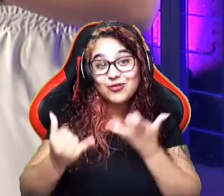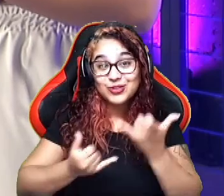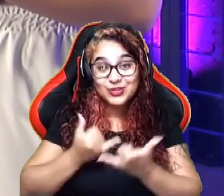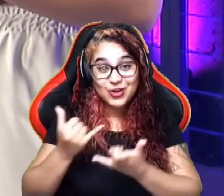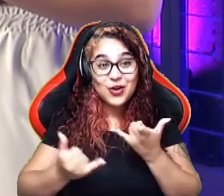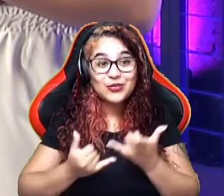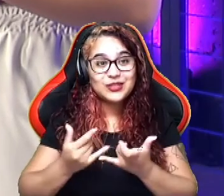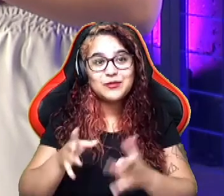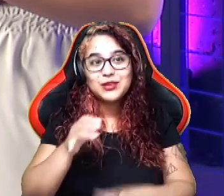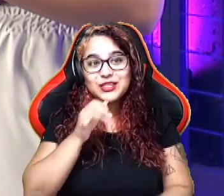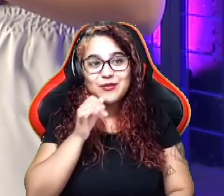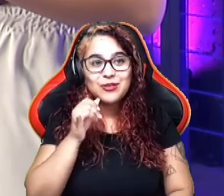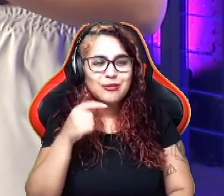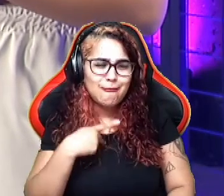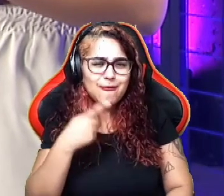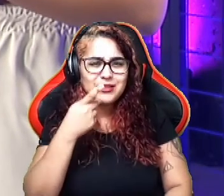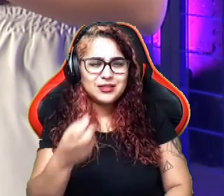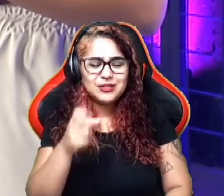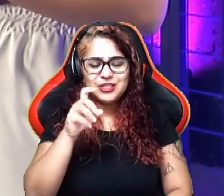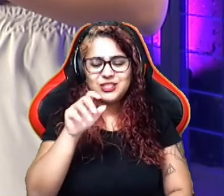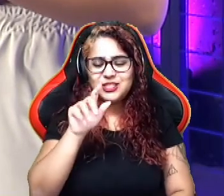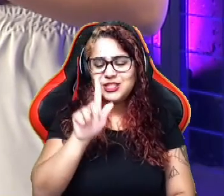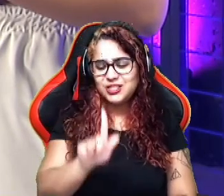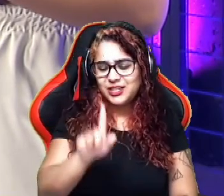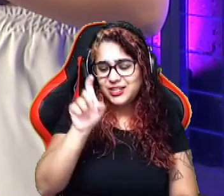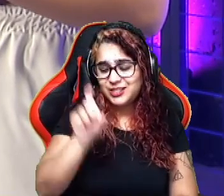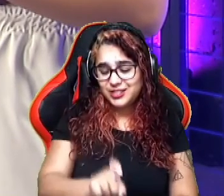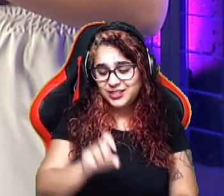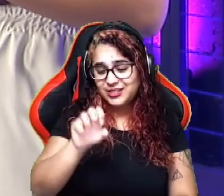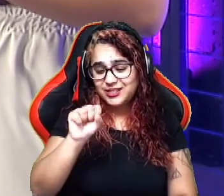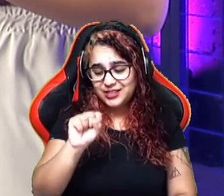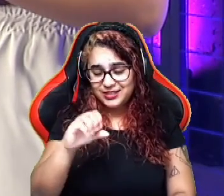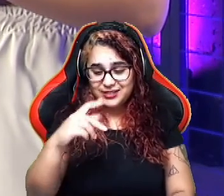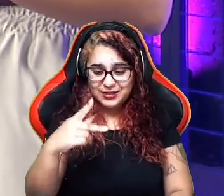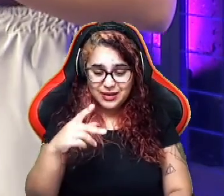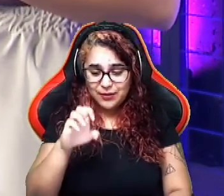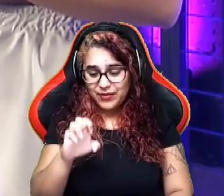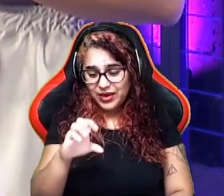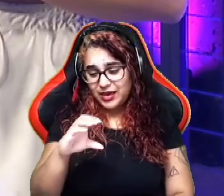the case of the platform, ZX Spectrum,